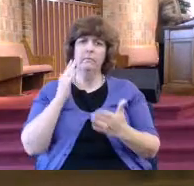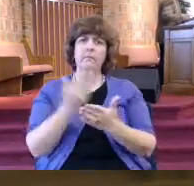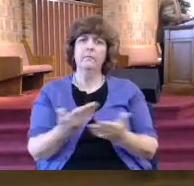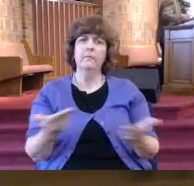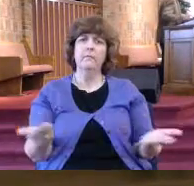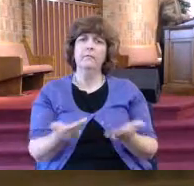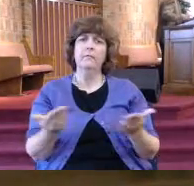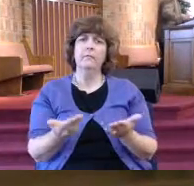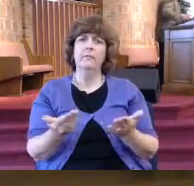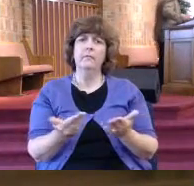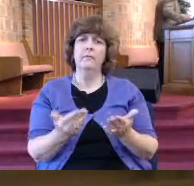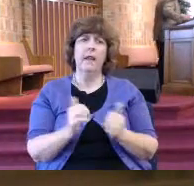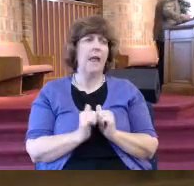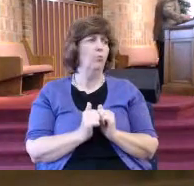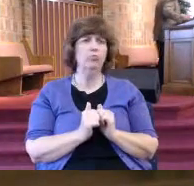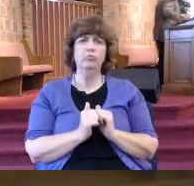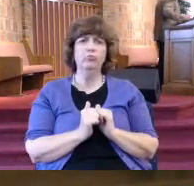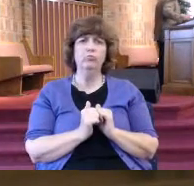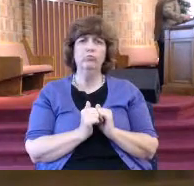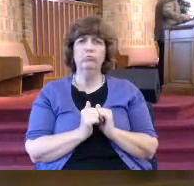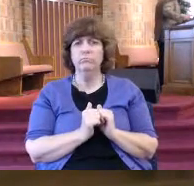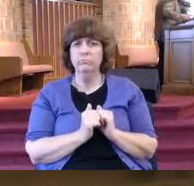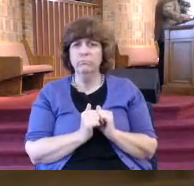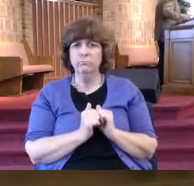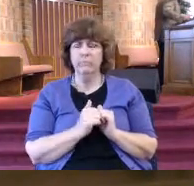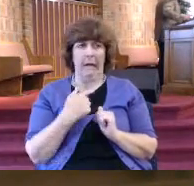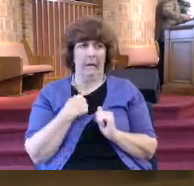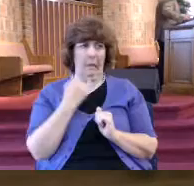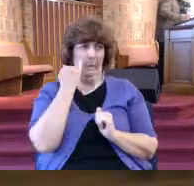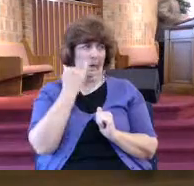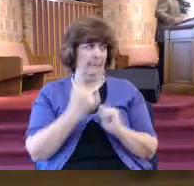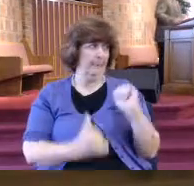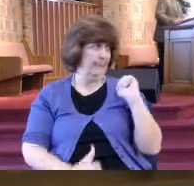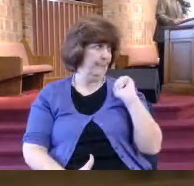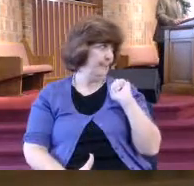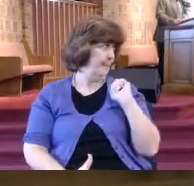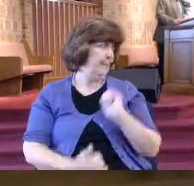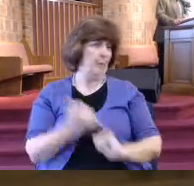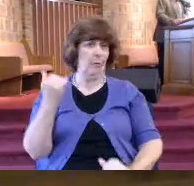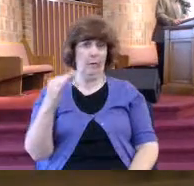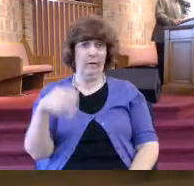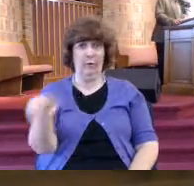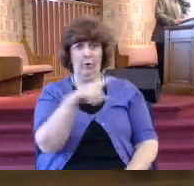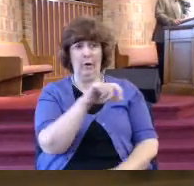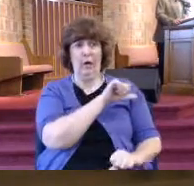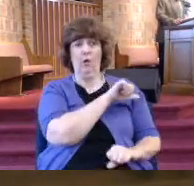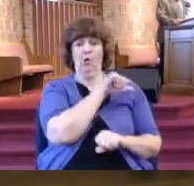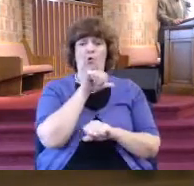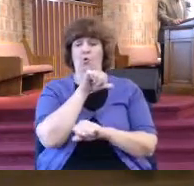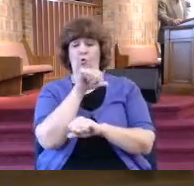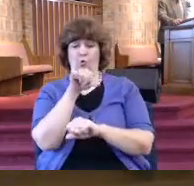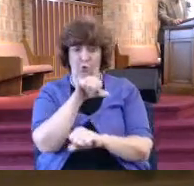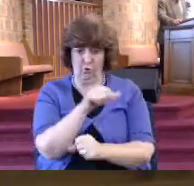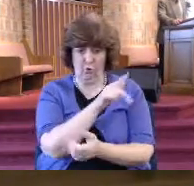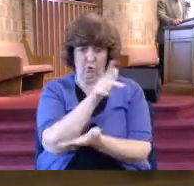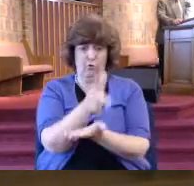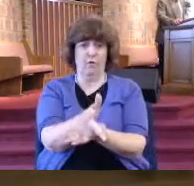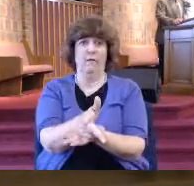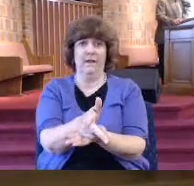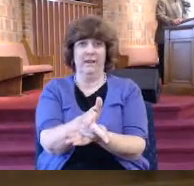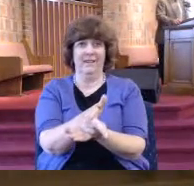morning? My guess is that for the large majority of you, you drove here. How is it that you